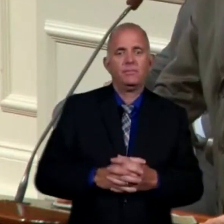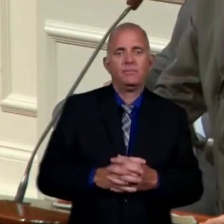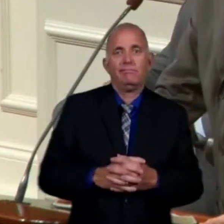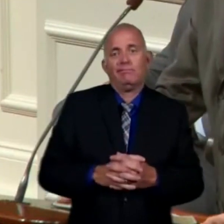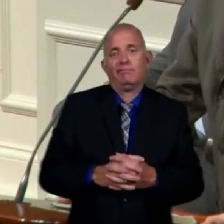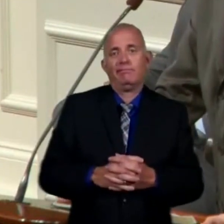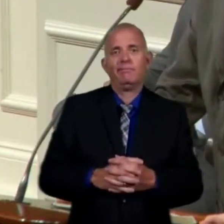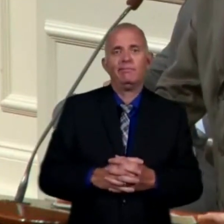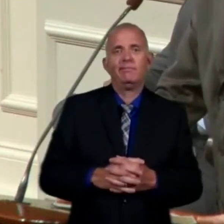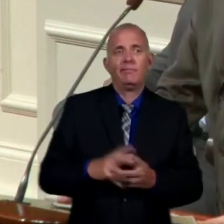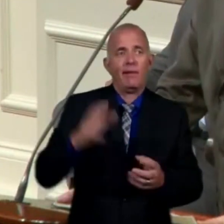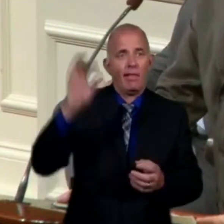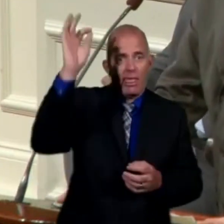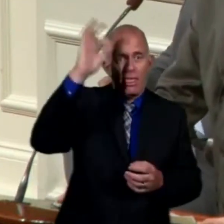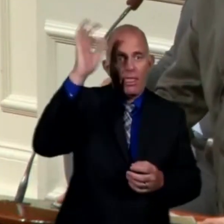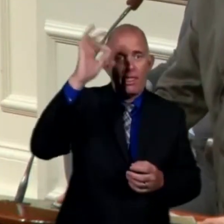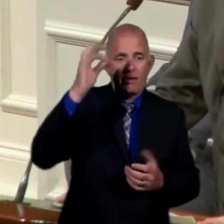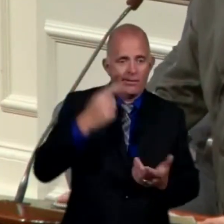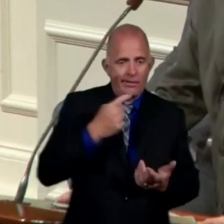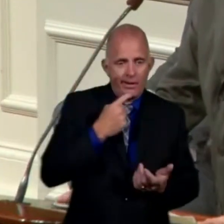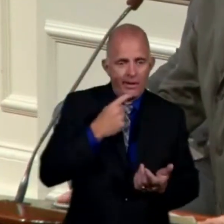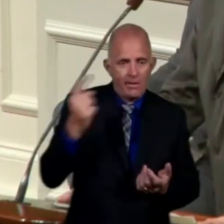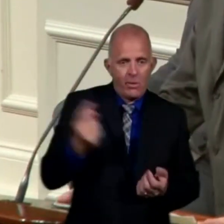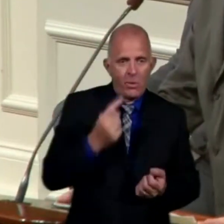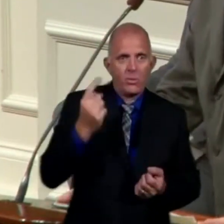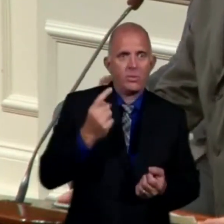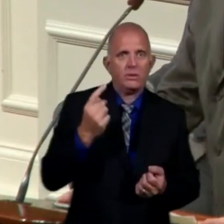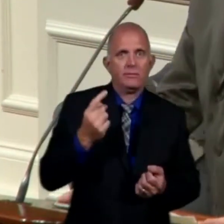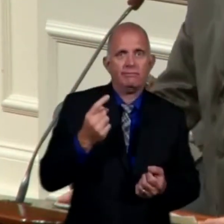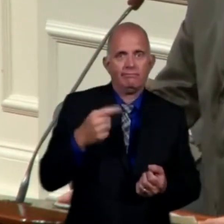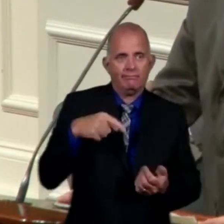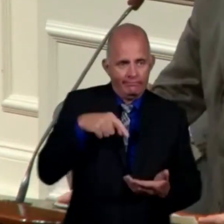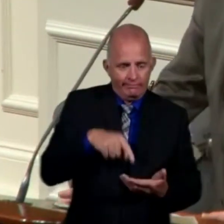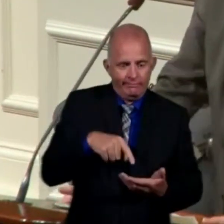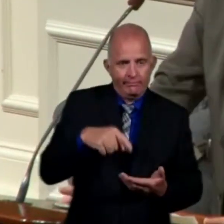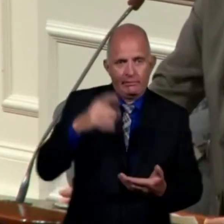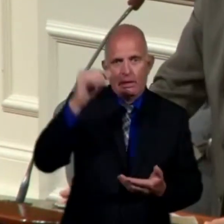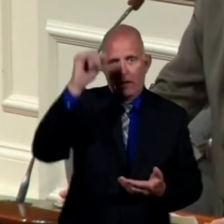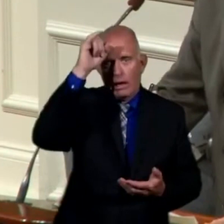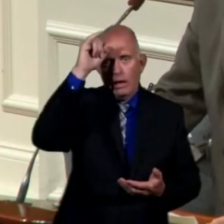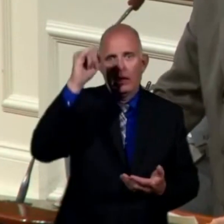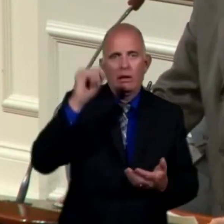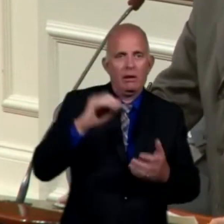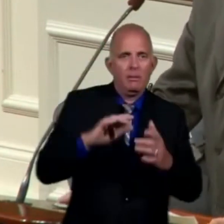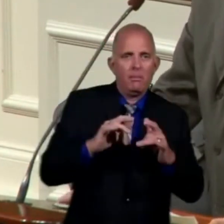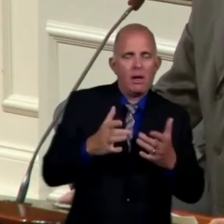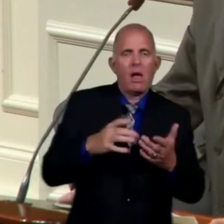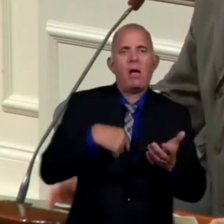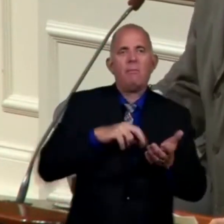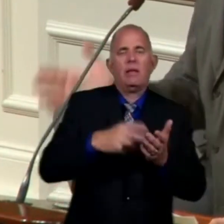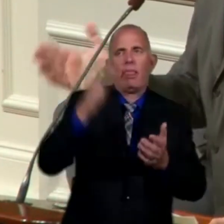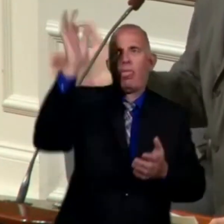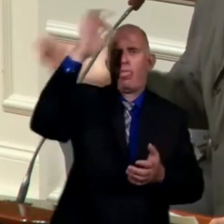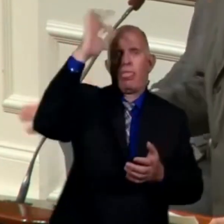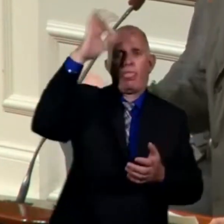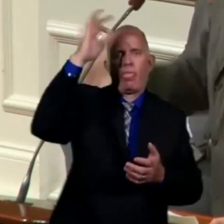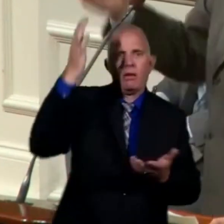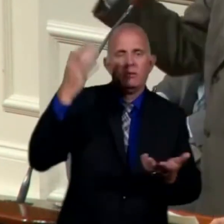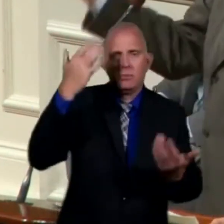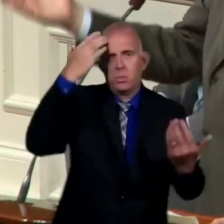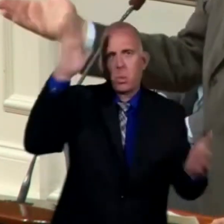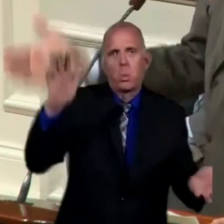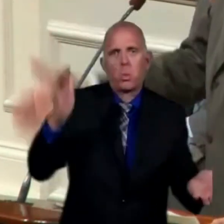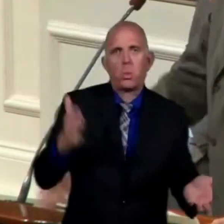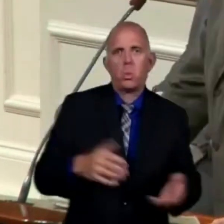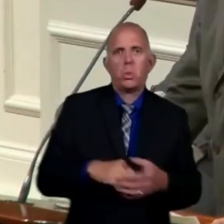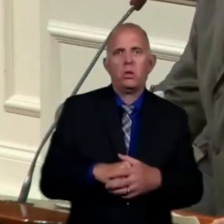Ignorant, we use some, if you say something derogatory to someone, you're so ignorant. But in the Bible, it means they just don't know. They are not aware